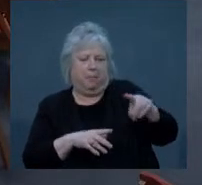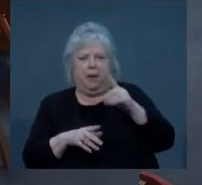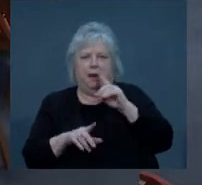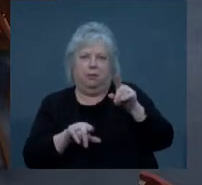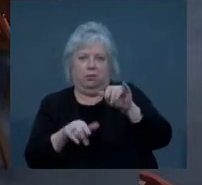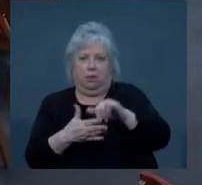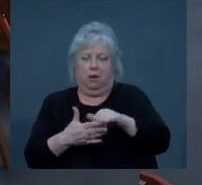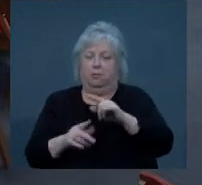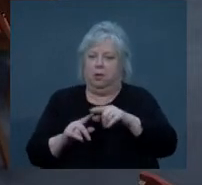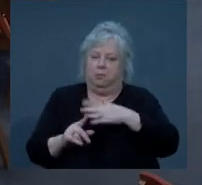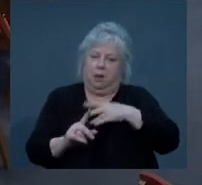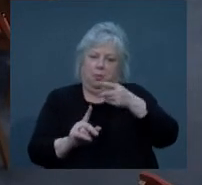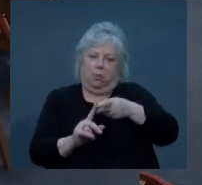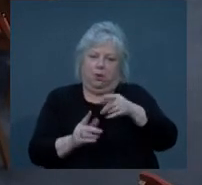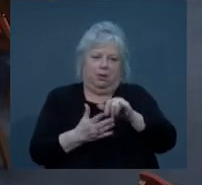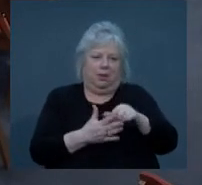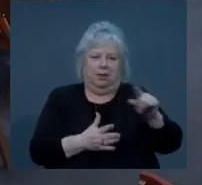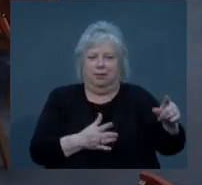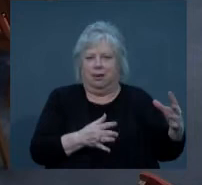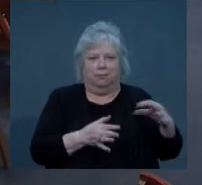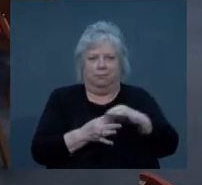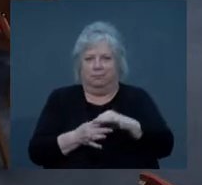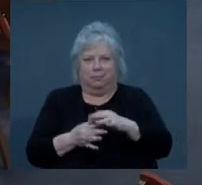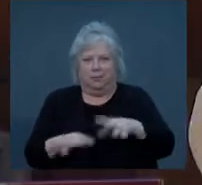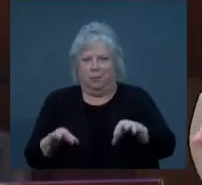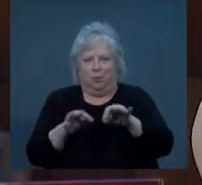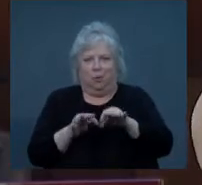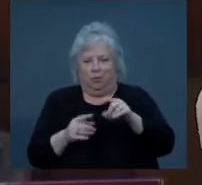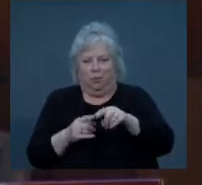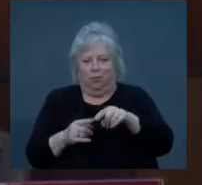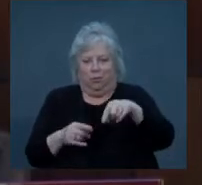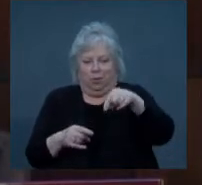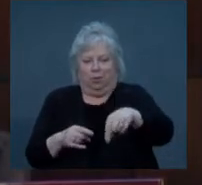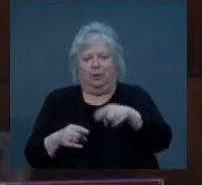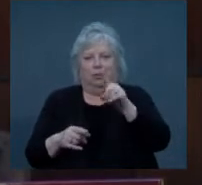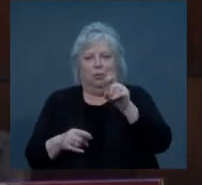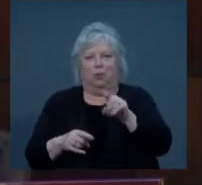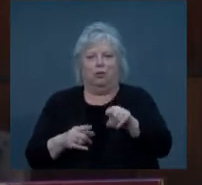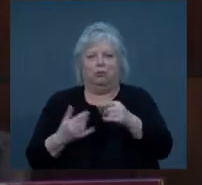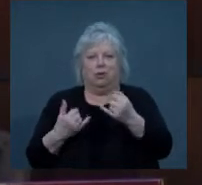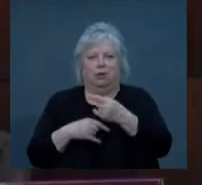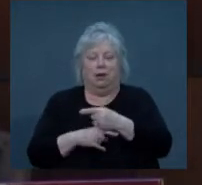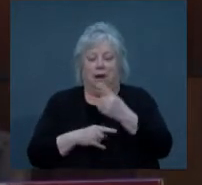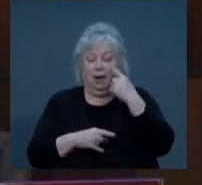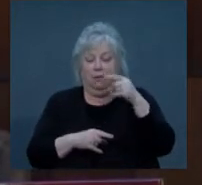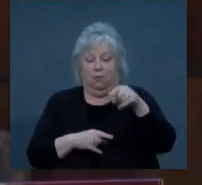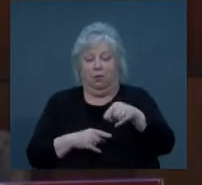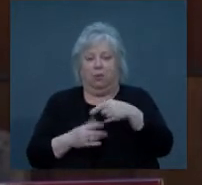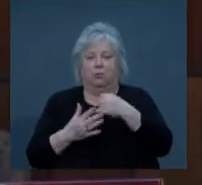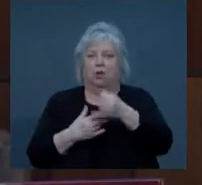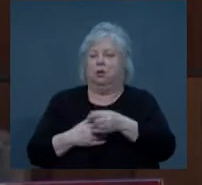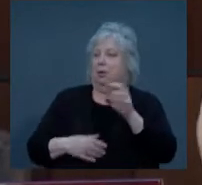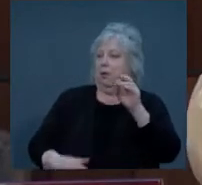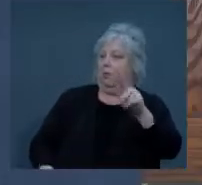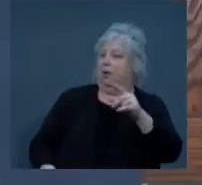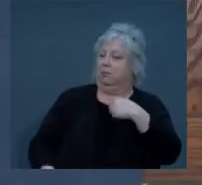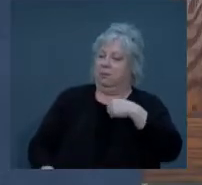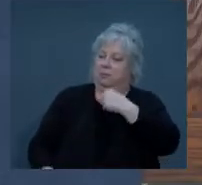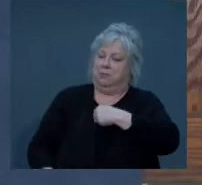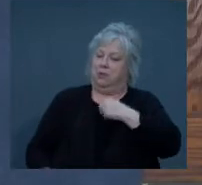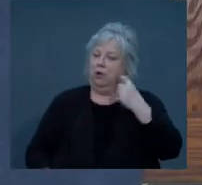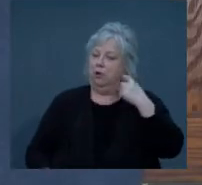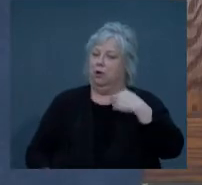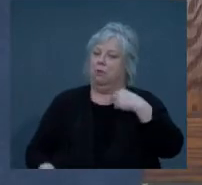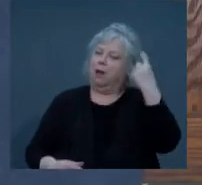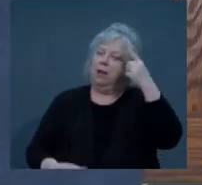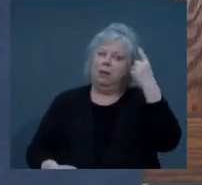point is, that's not germane in the short run to the question of this project. Okay, I'm sorry you heard